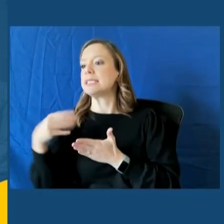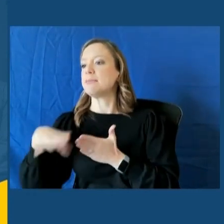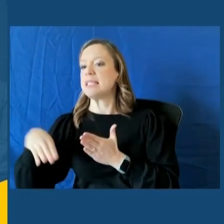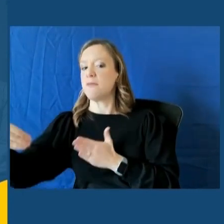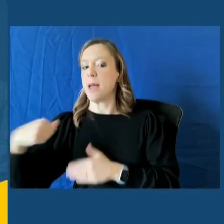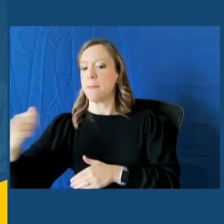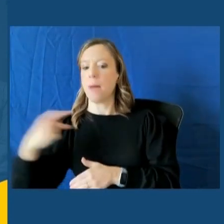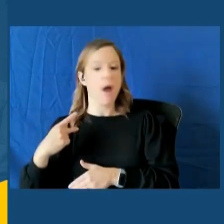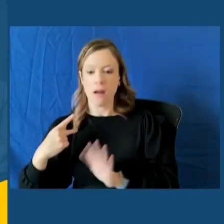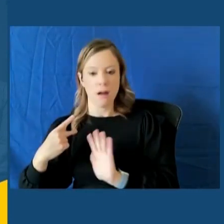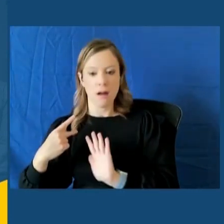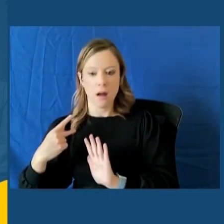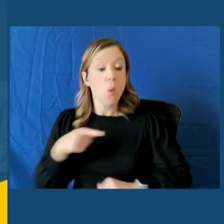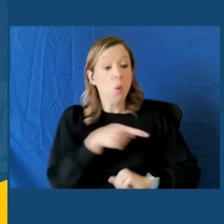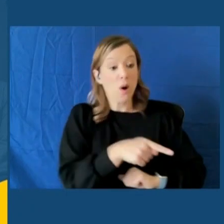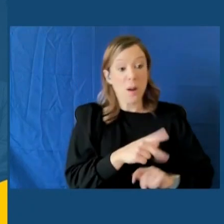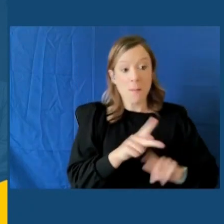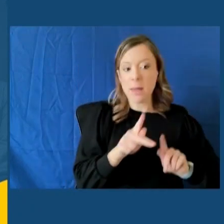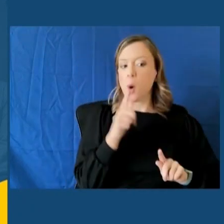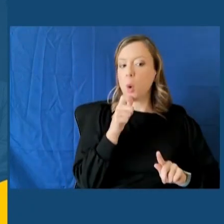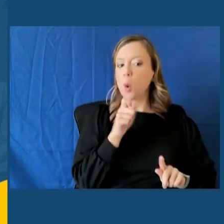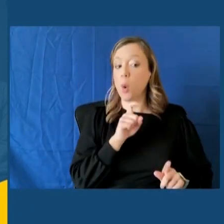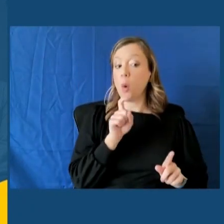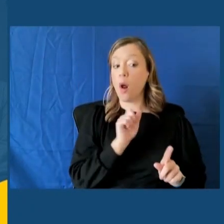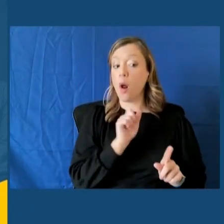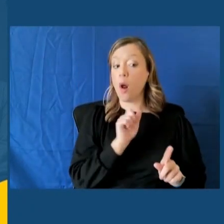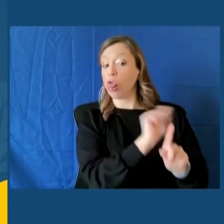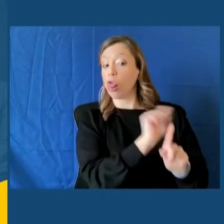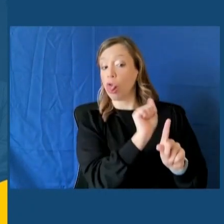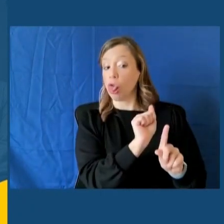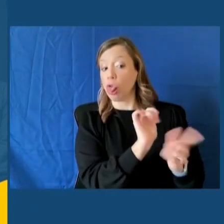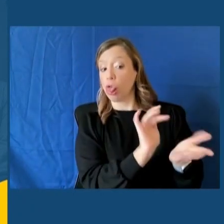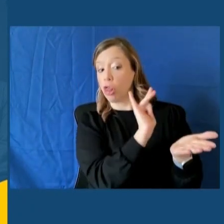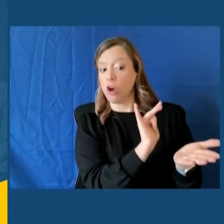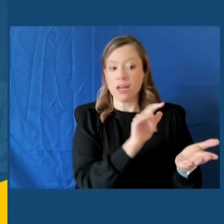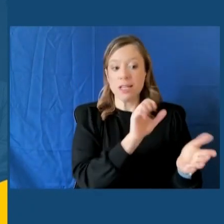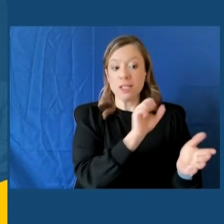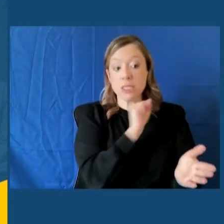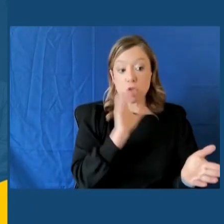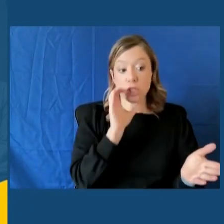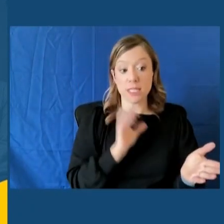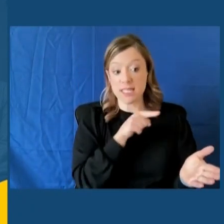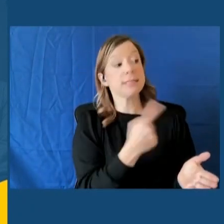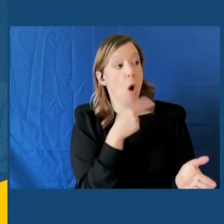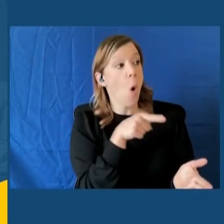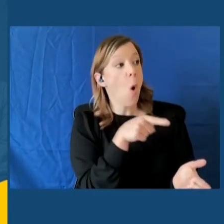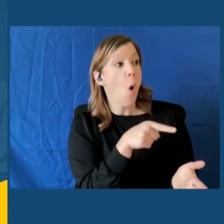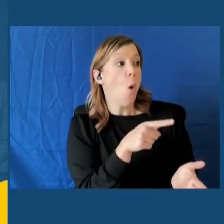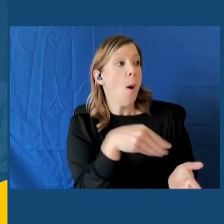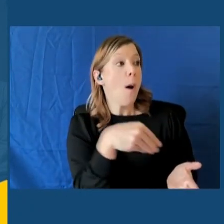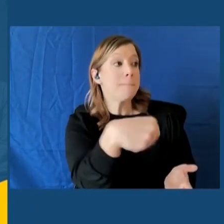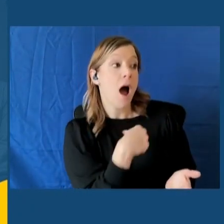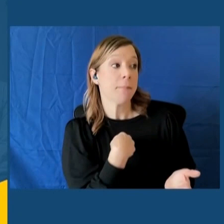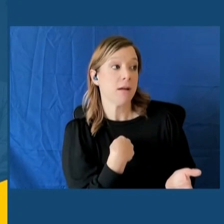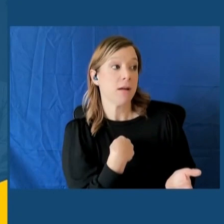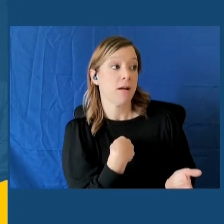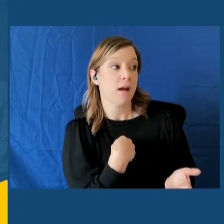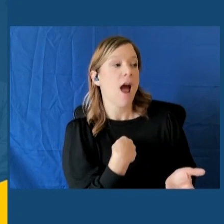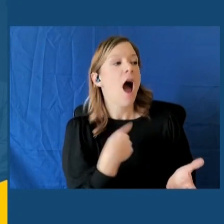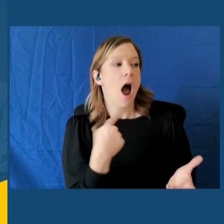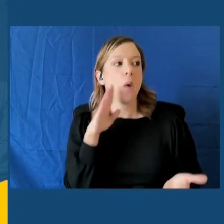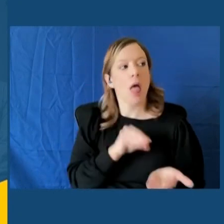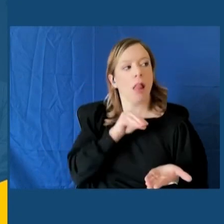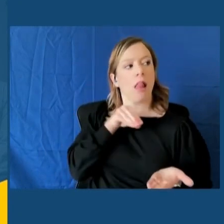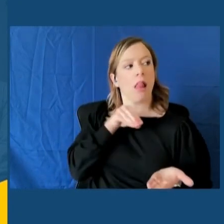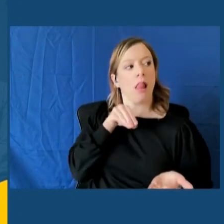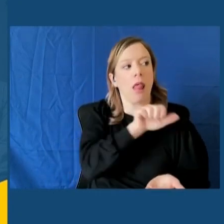income. We'll establish regulations on the buy now, pay later loan industry, which often lures customers